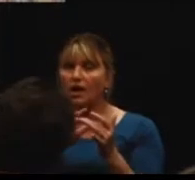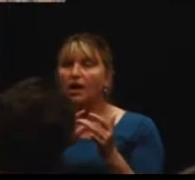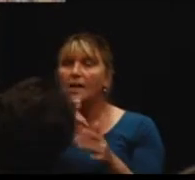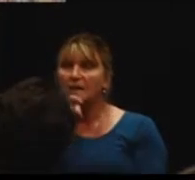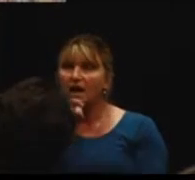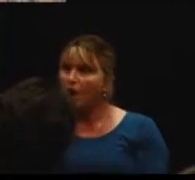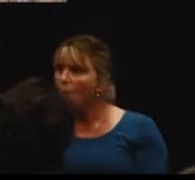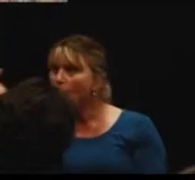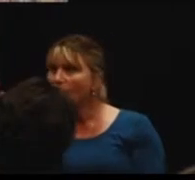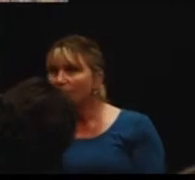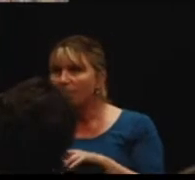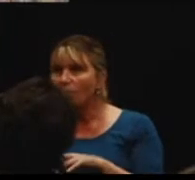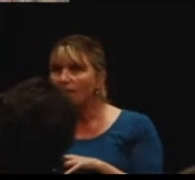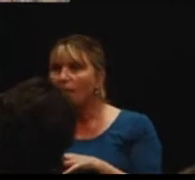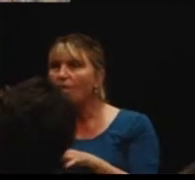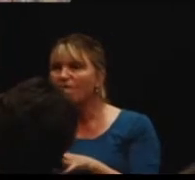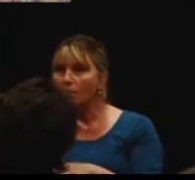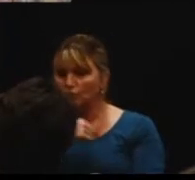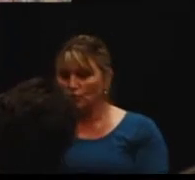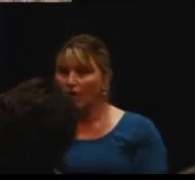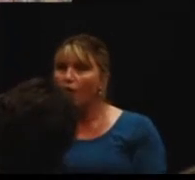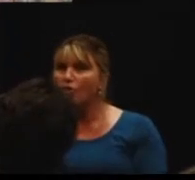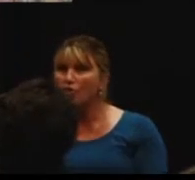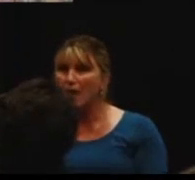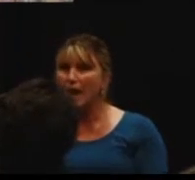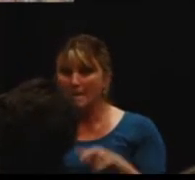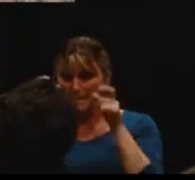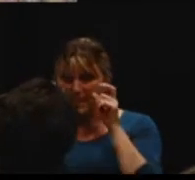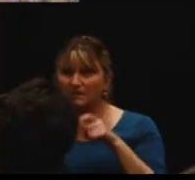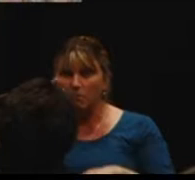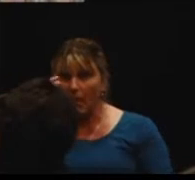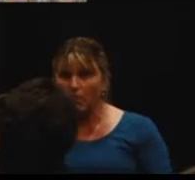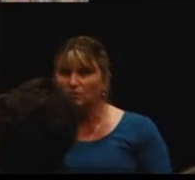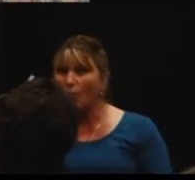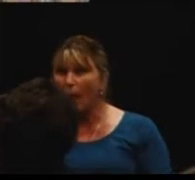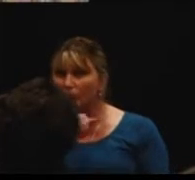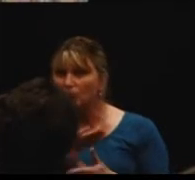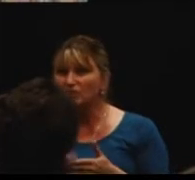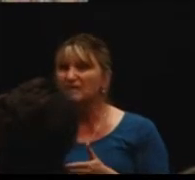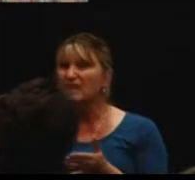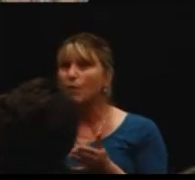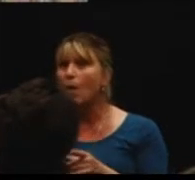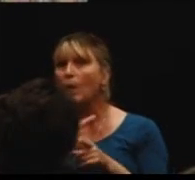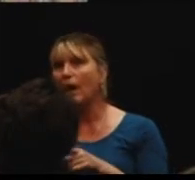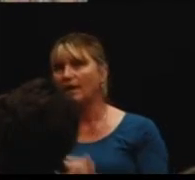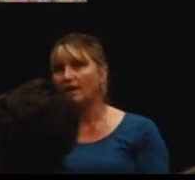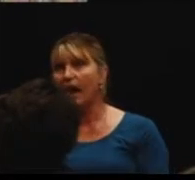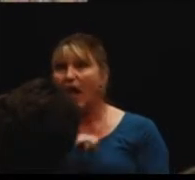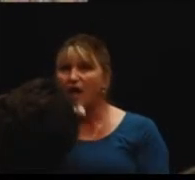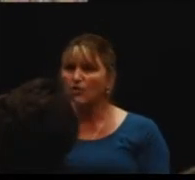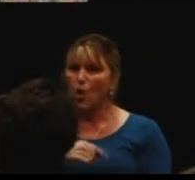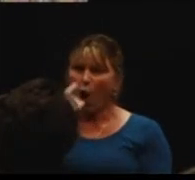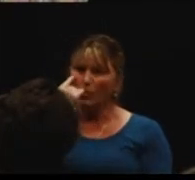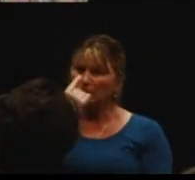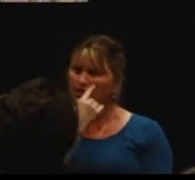They came out of China. I got three pairs of bifocals for $100 delivered a week later. Now, if you're an optician in New Zealand, how are you